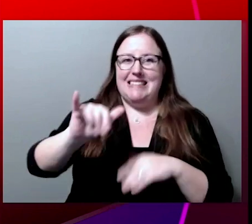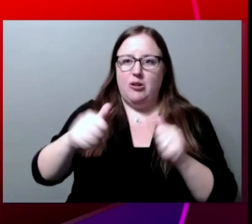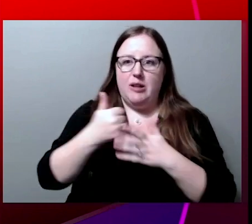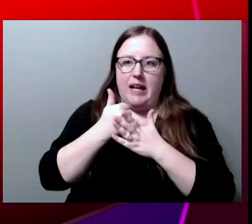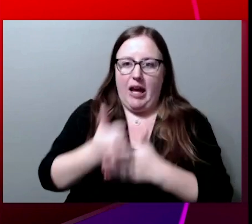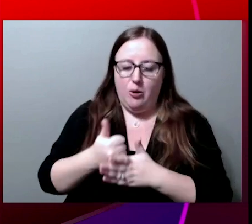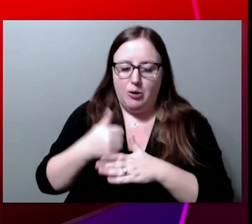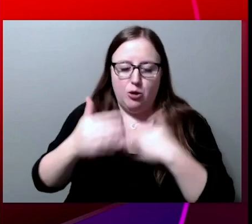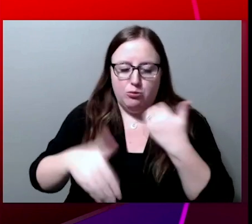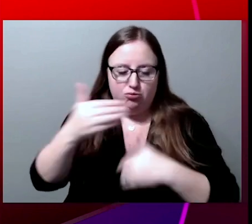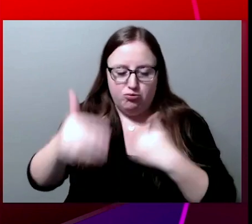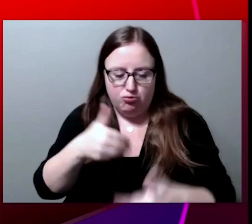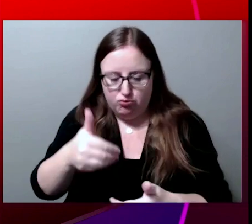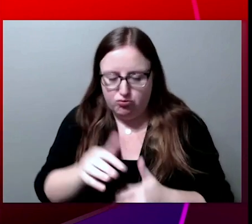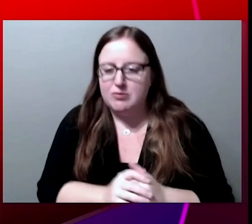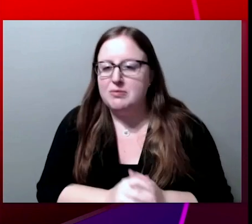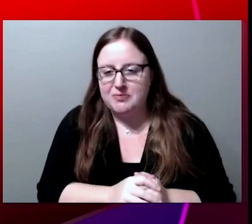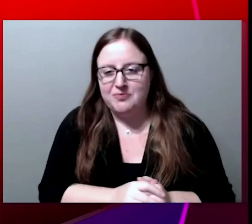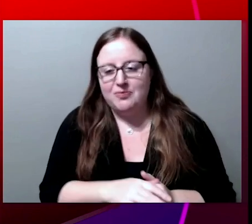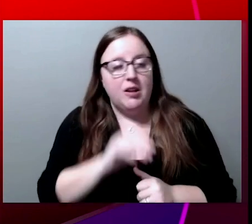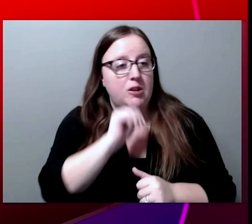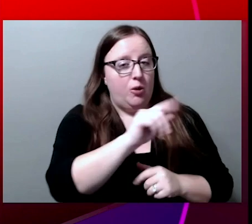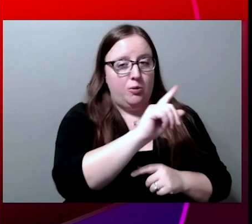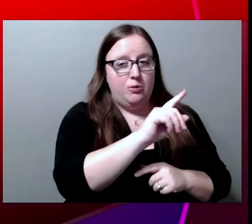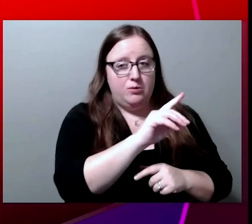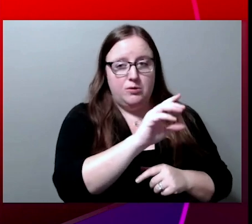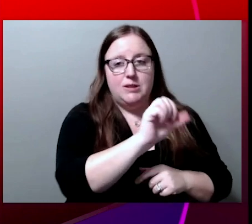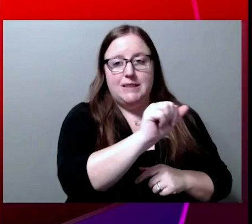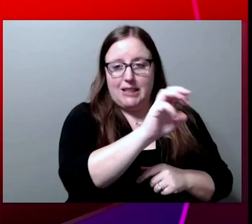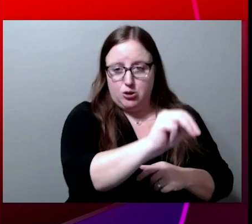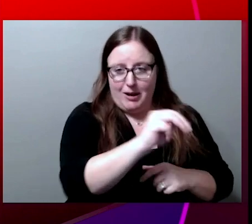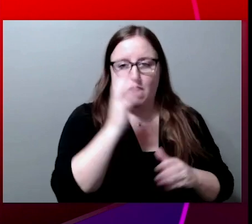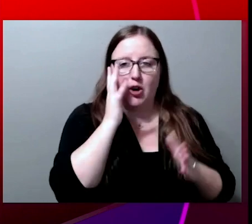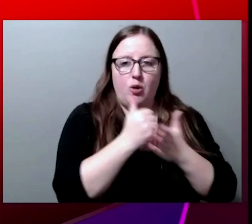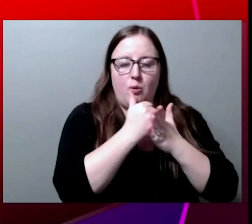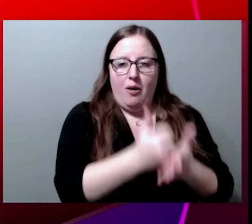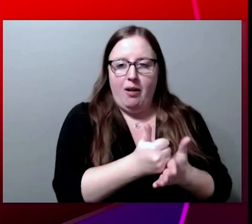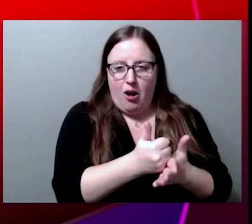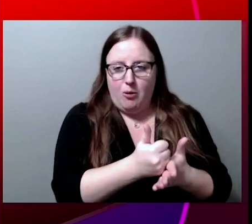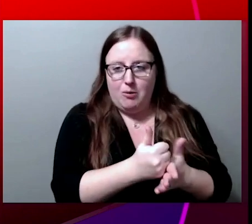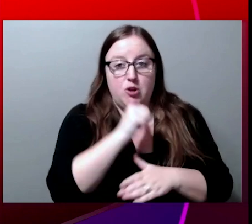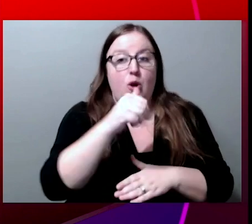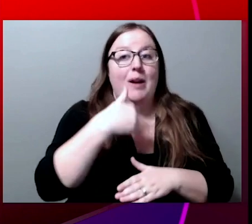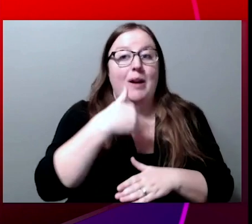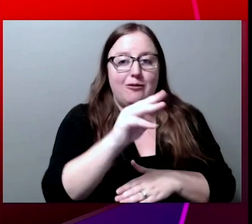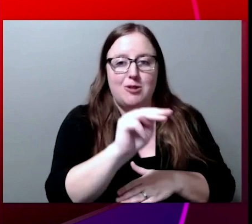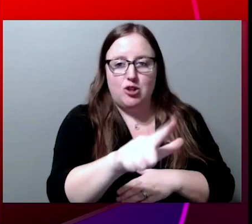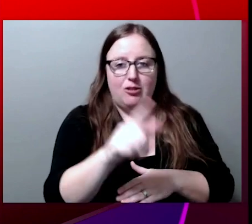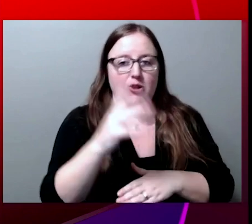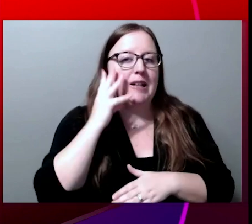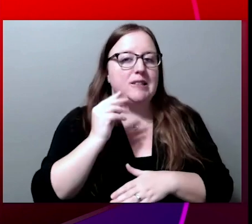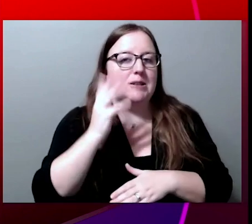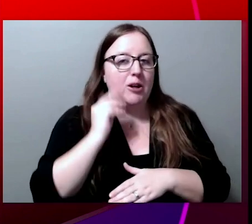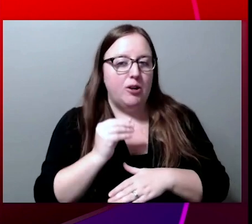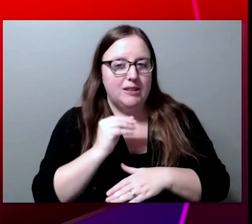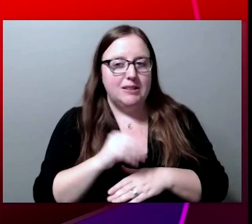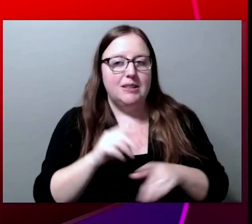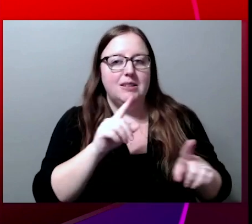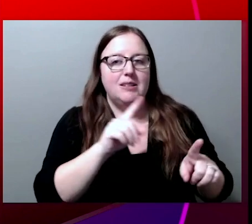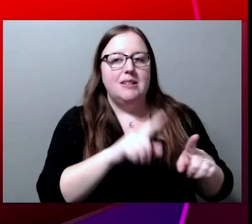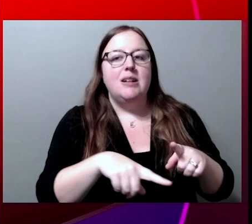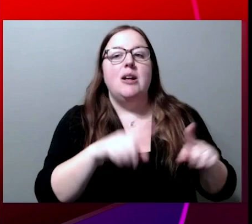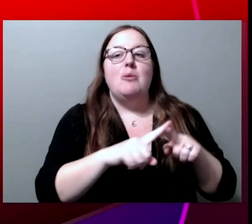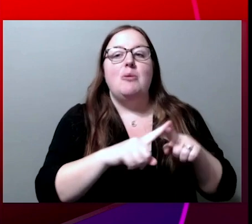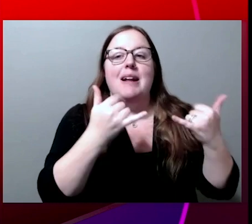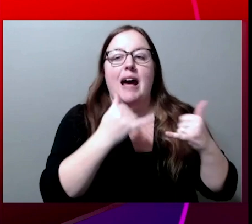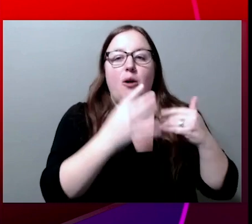going. Right. So this is not just SageMaker's helping people who don't have machine learning experience getting to machine learning. Now we're actually adding